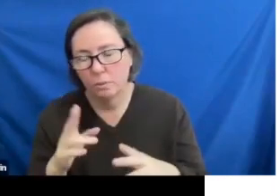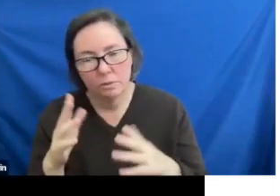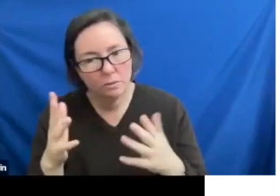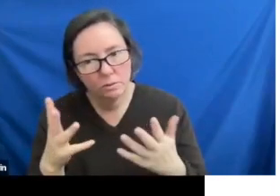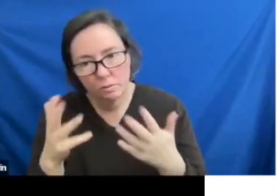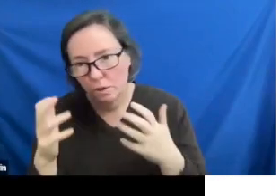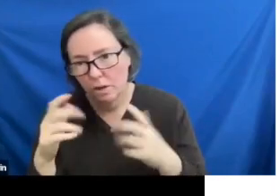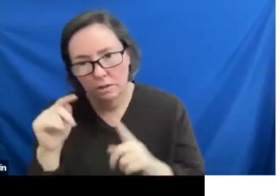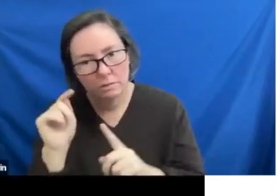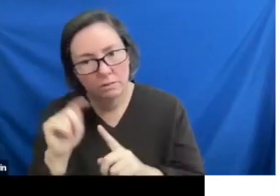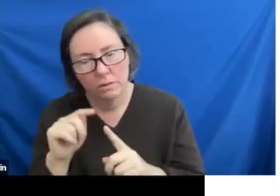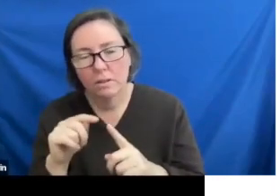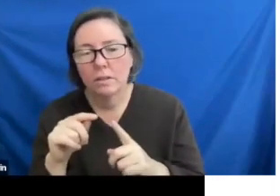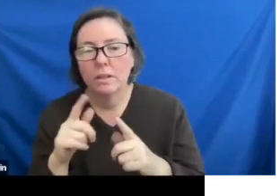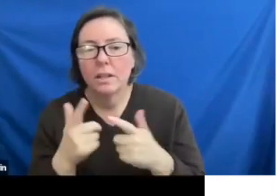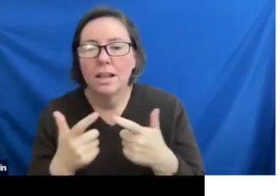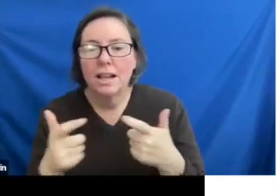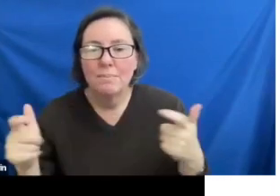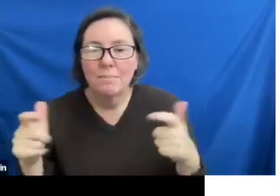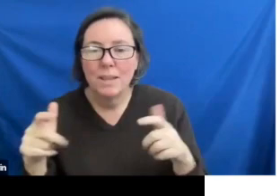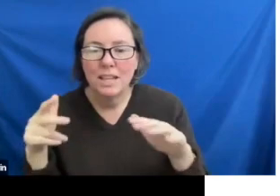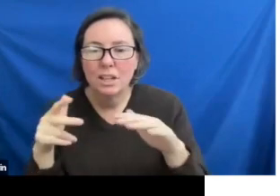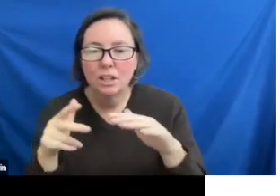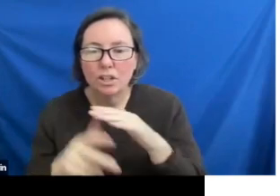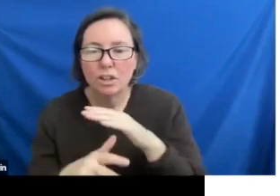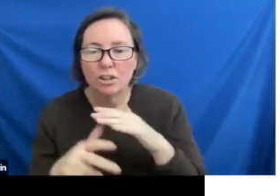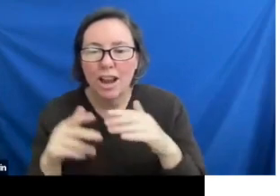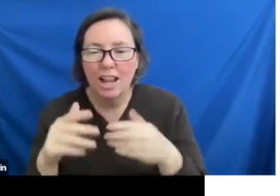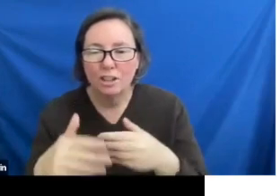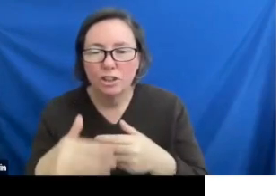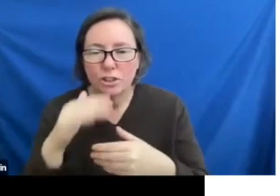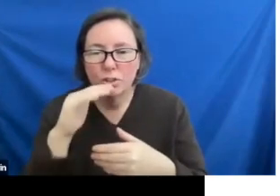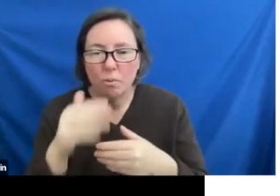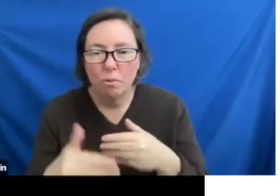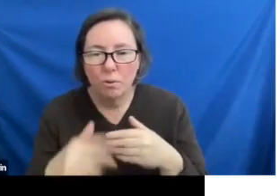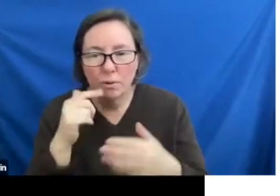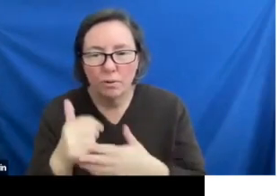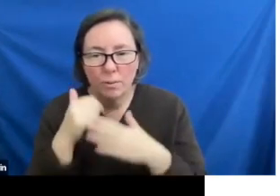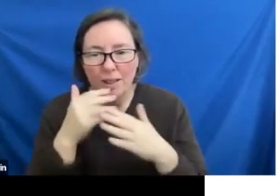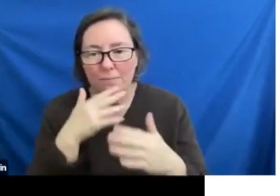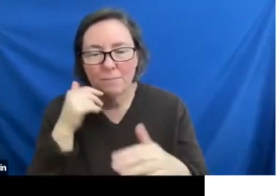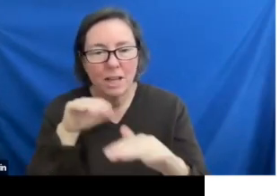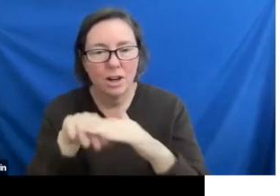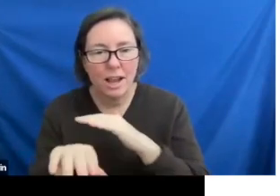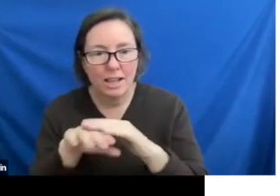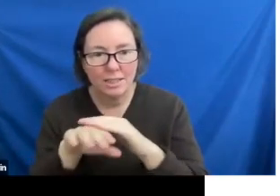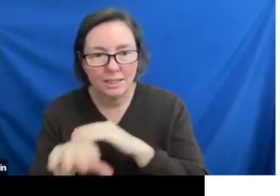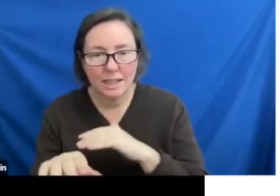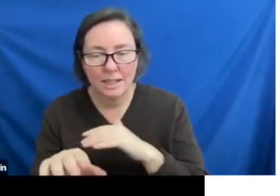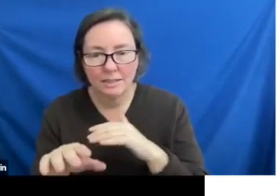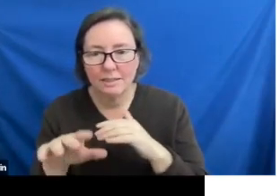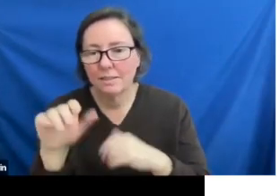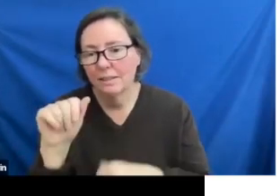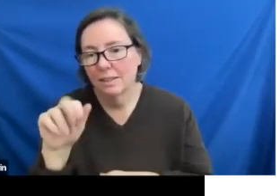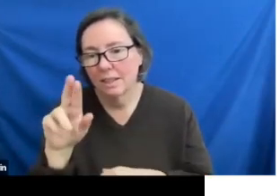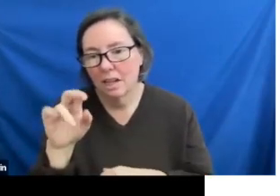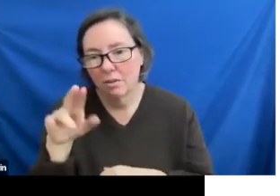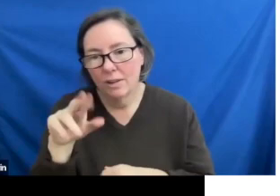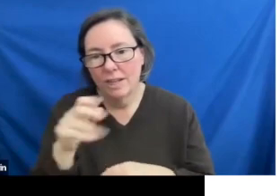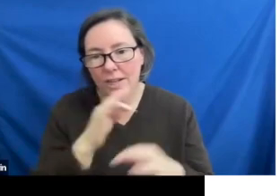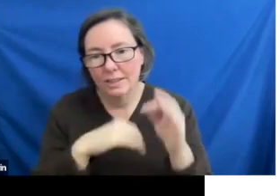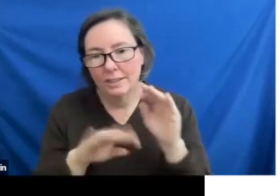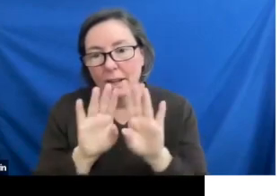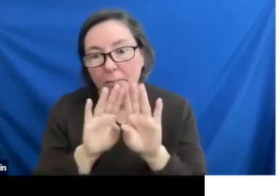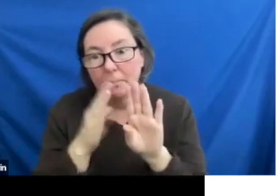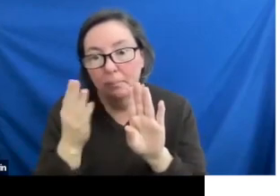the idea of a large garage door to better access the arena. So we've got a